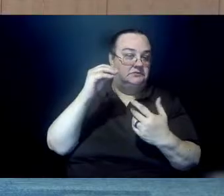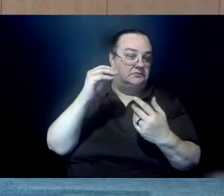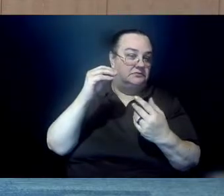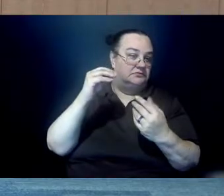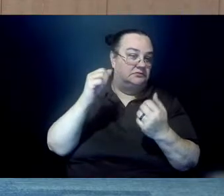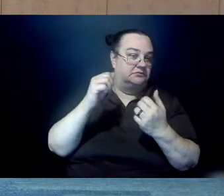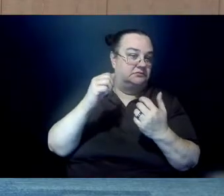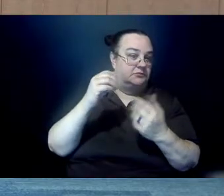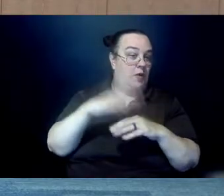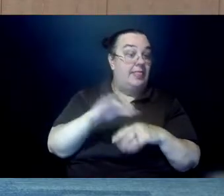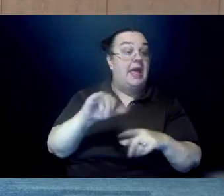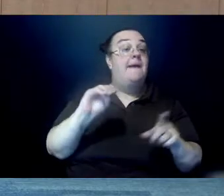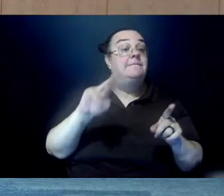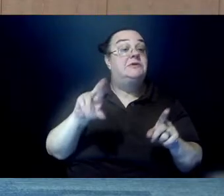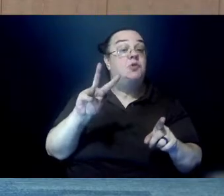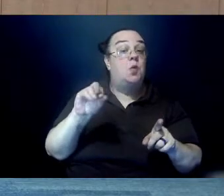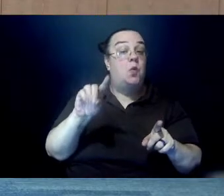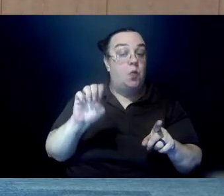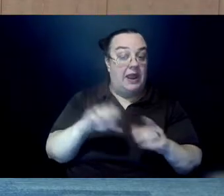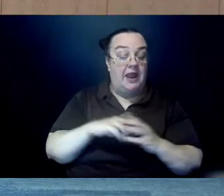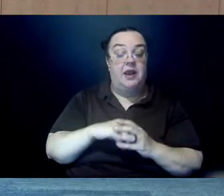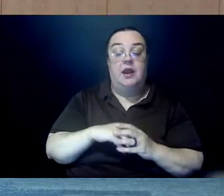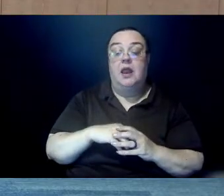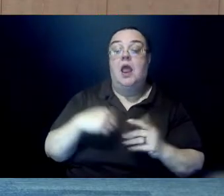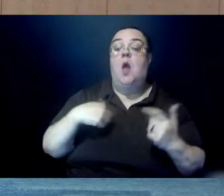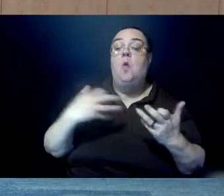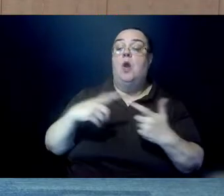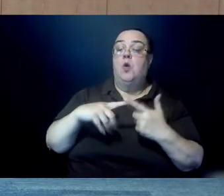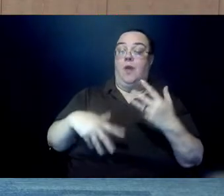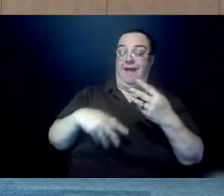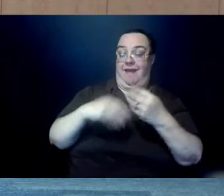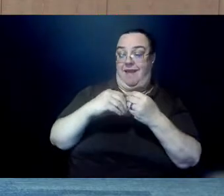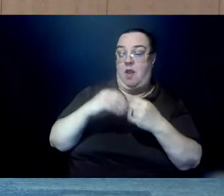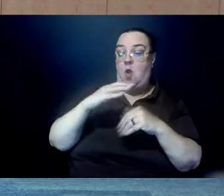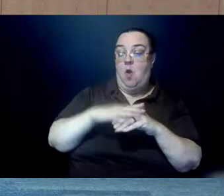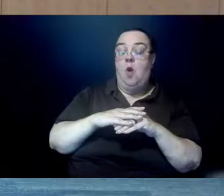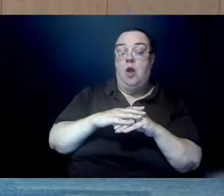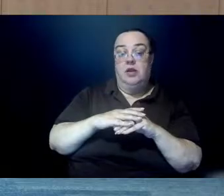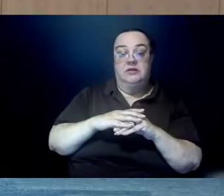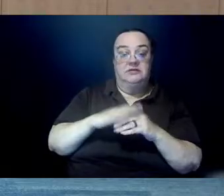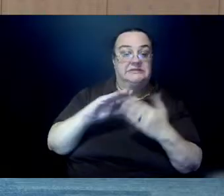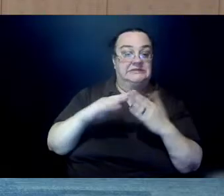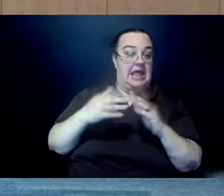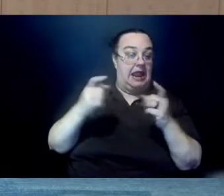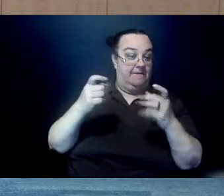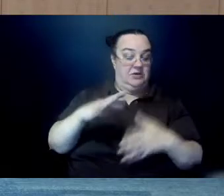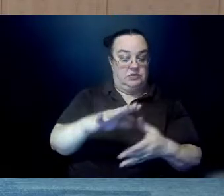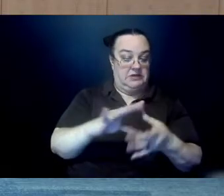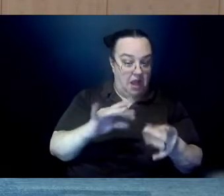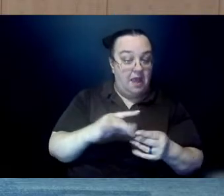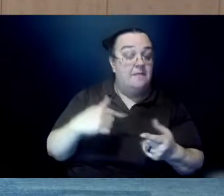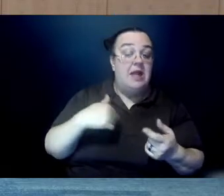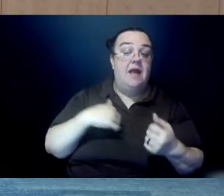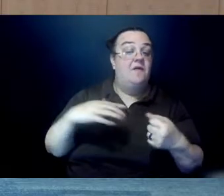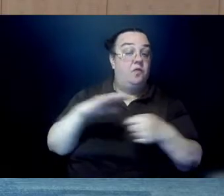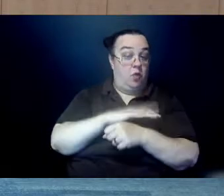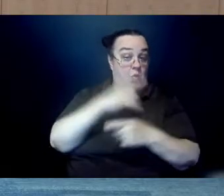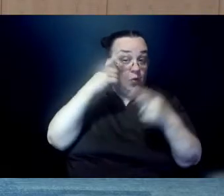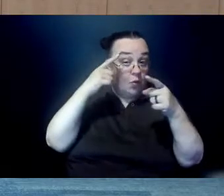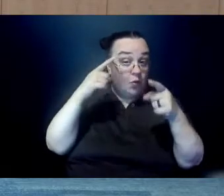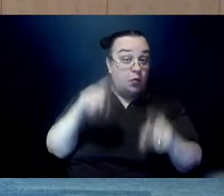Mr. Wade? Yeah, I want to piggyback off what the town administrator said. I totally agree that